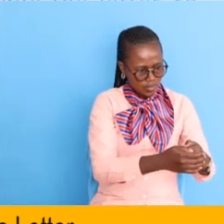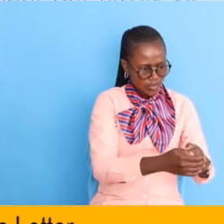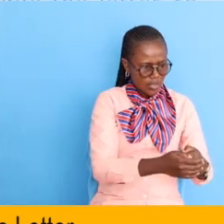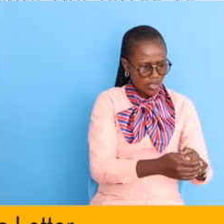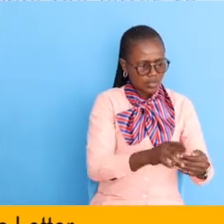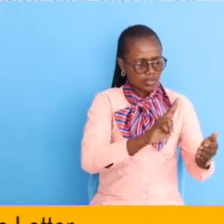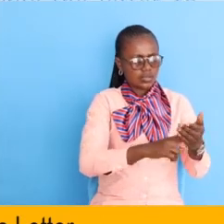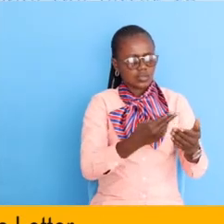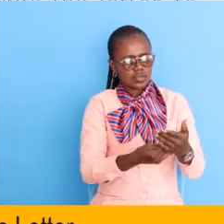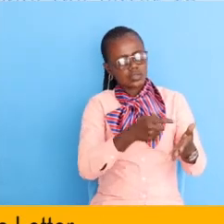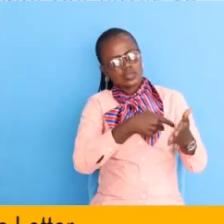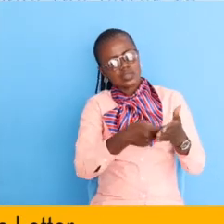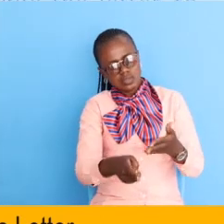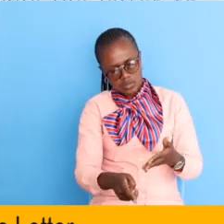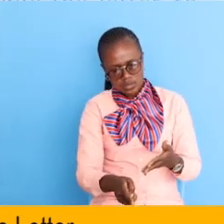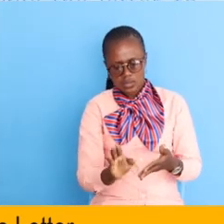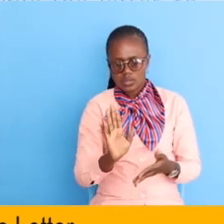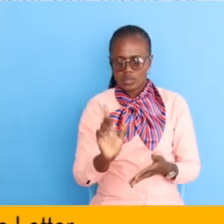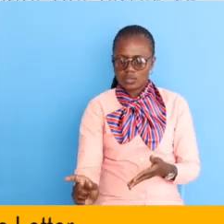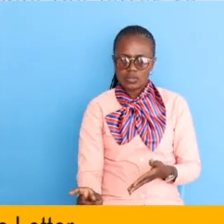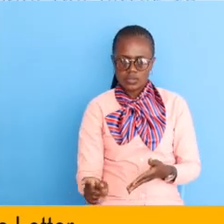signature, and the name of the writer itself.